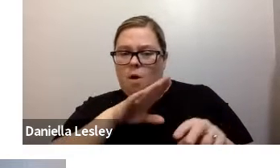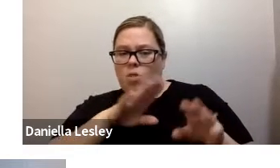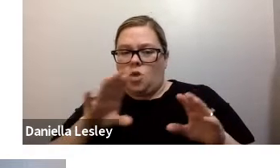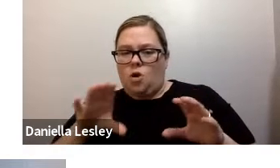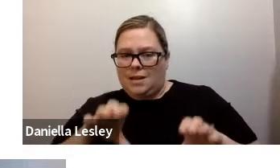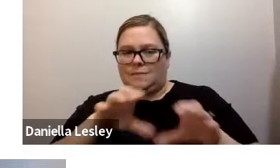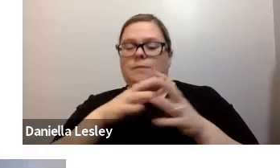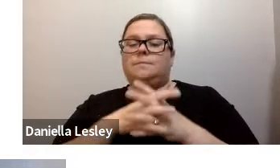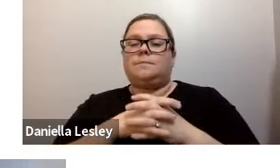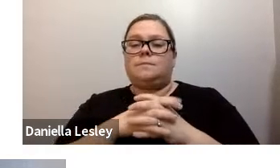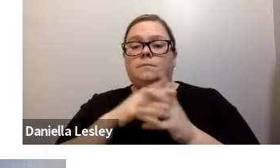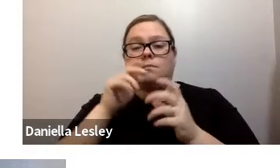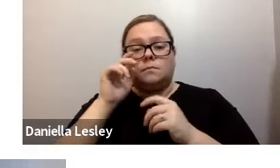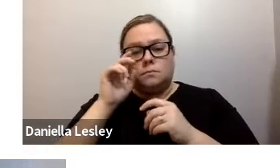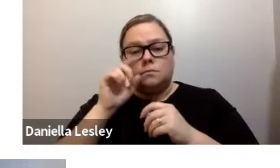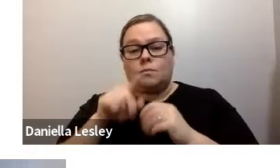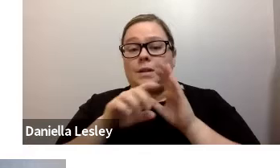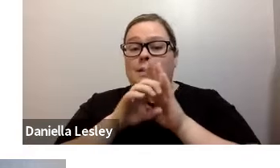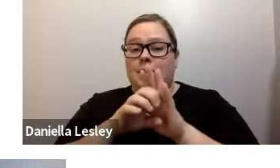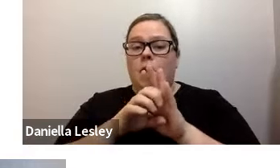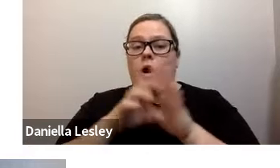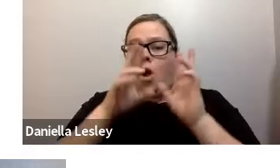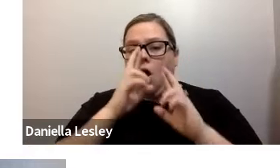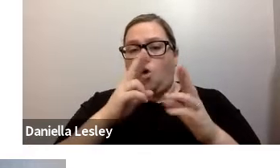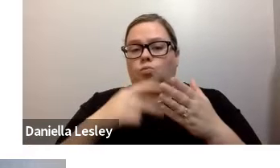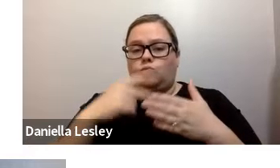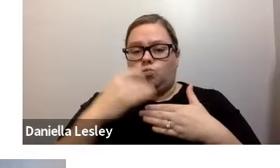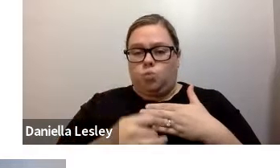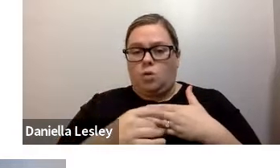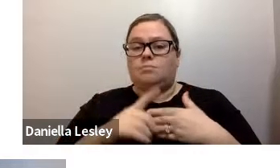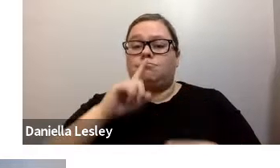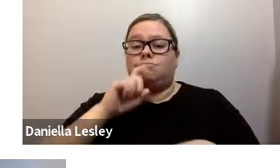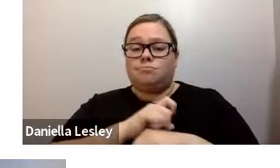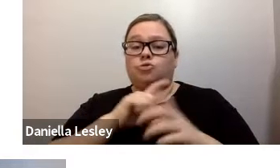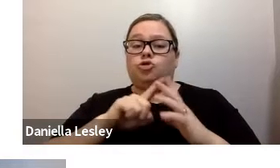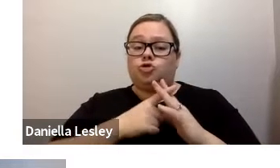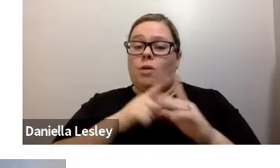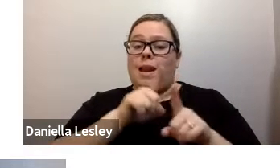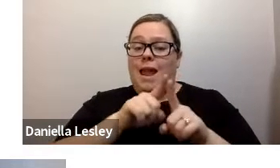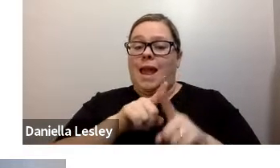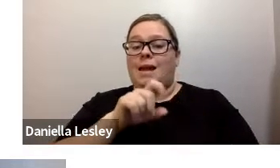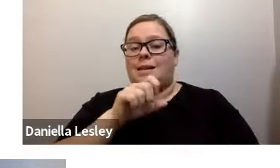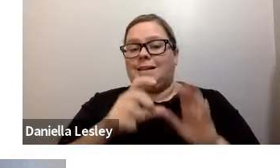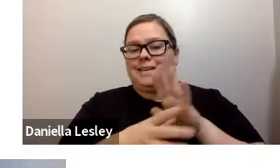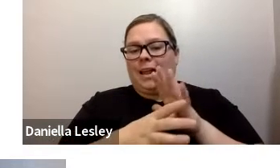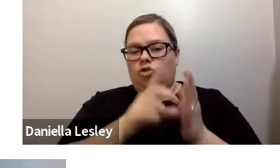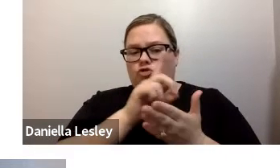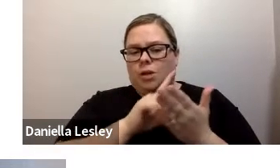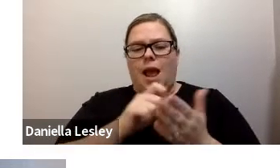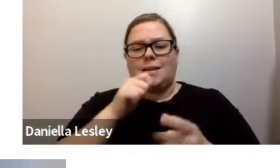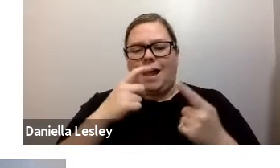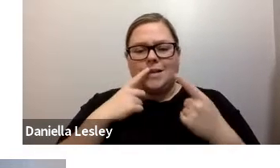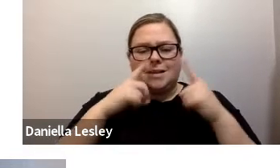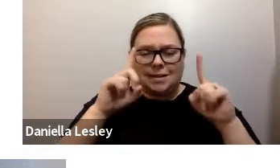activities. So this is an example of an honors project. Actually started as a senior design, wasn't real successful as a